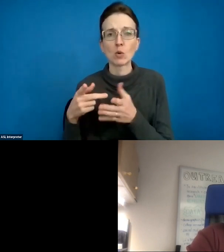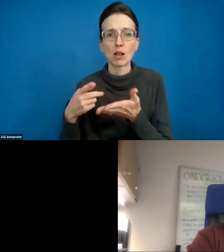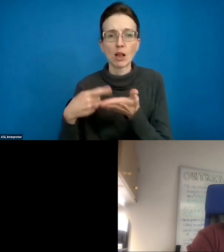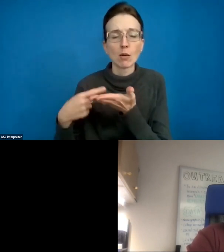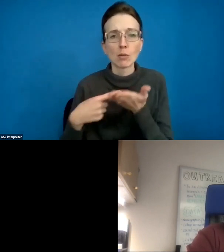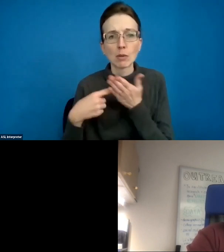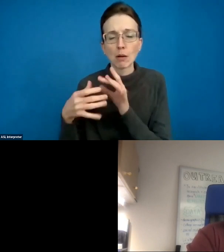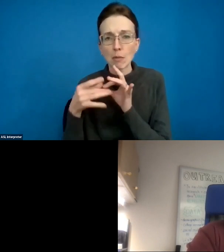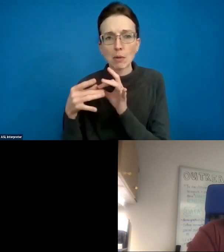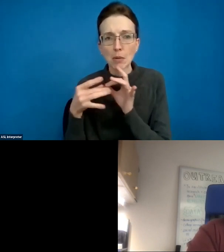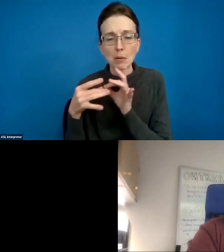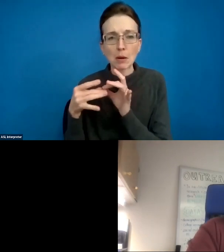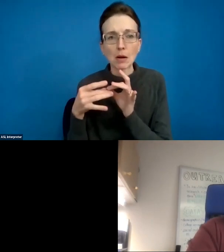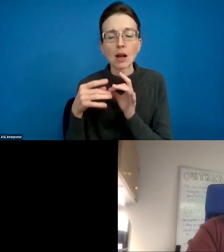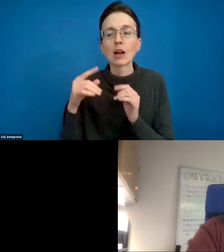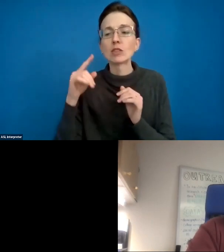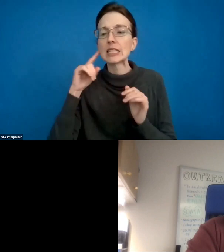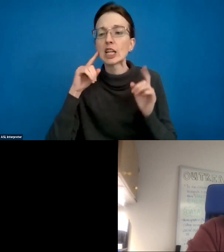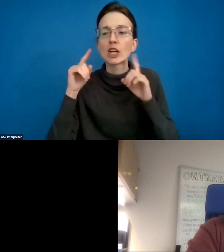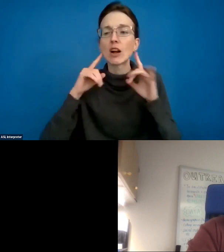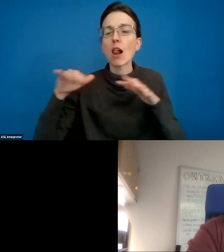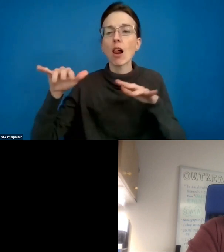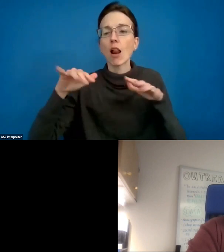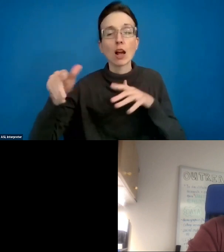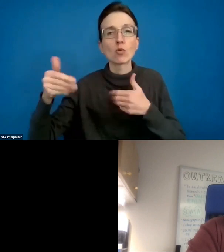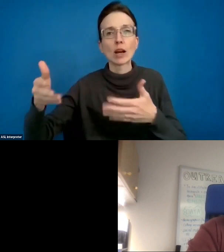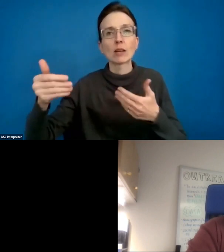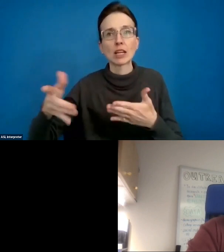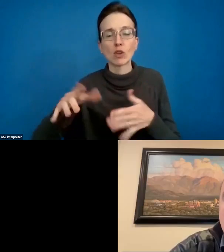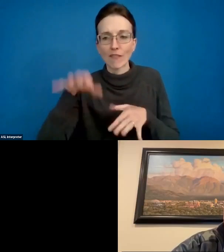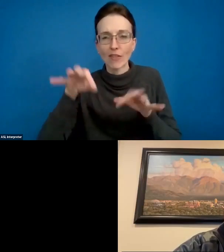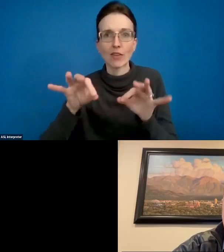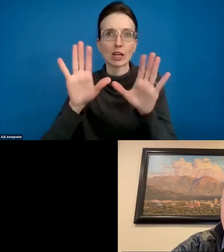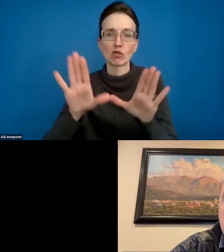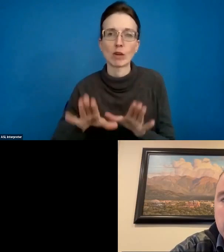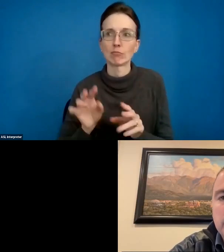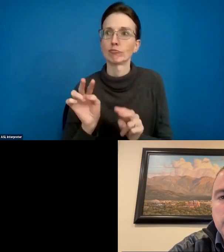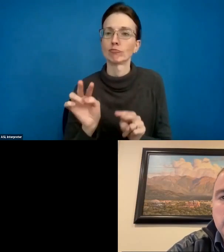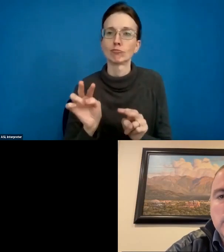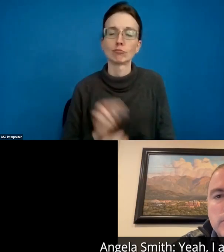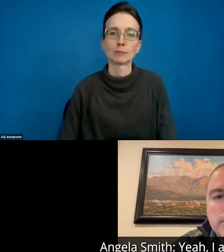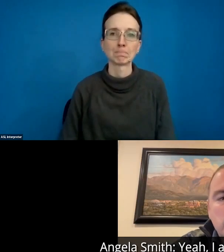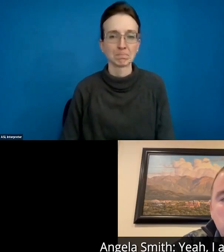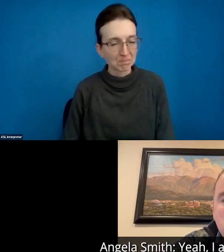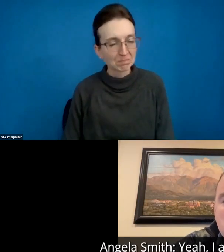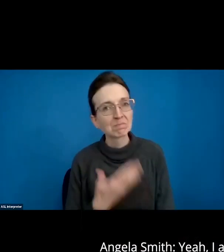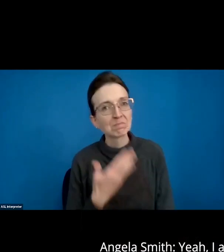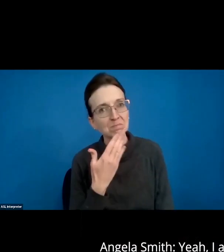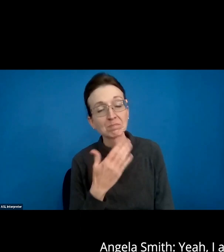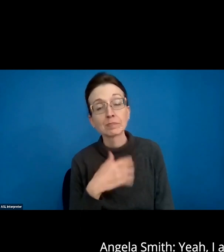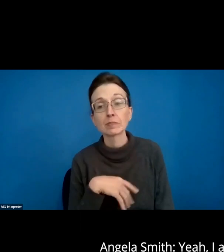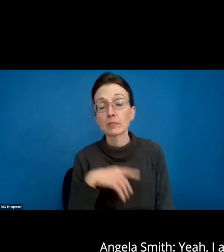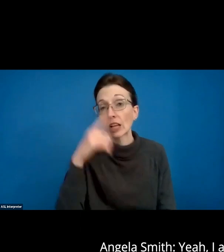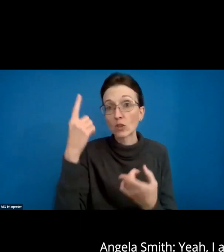done a lot of my following, is just word of mouth and recommendations. Okay, cool. Thank you. Yeah, I agree. If you put